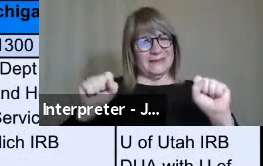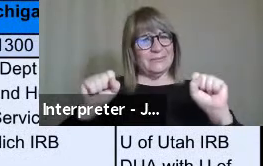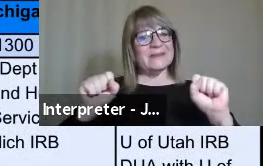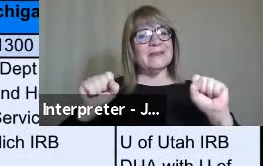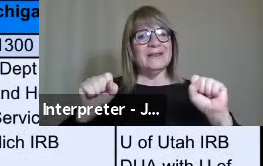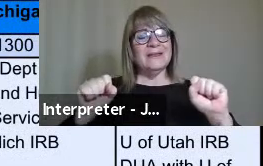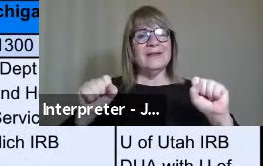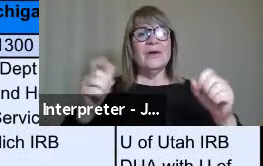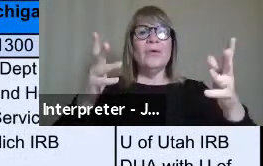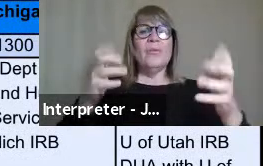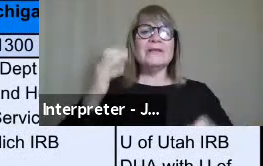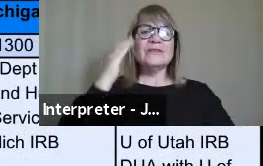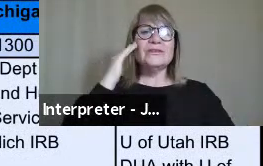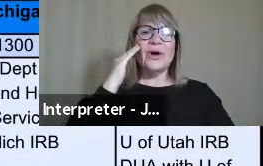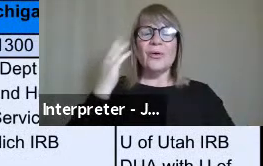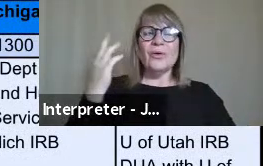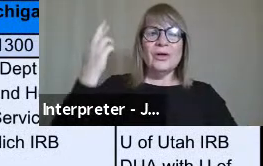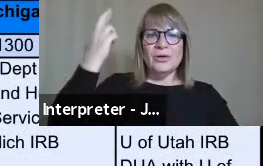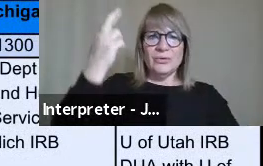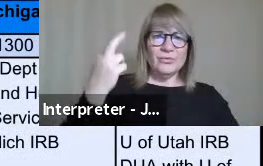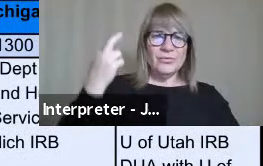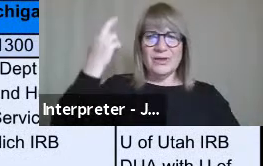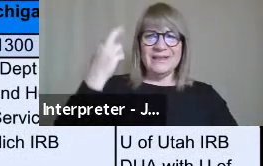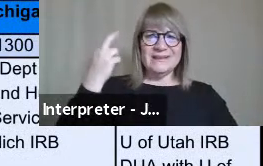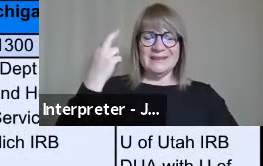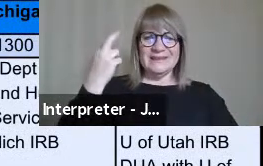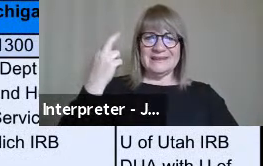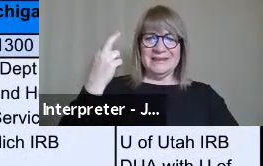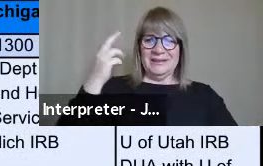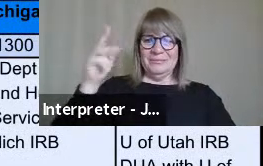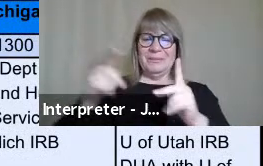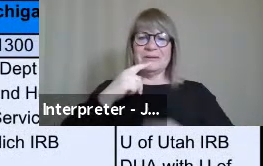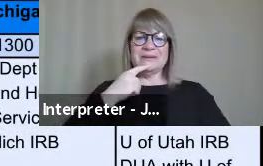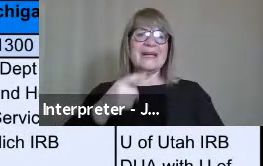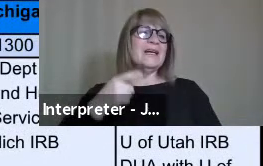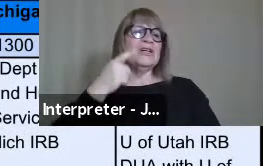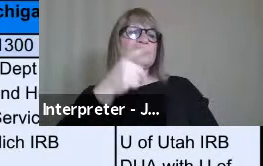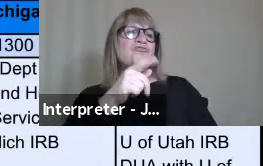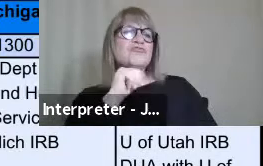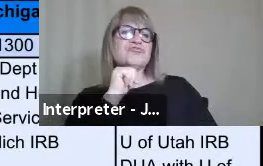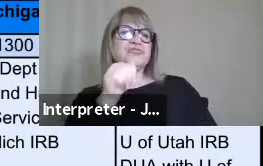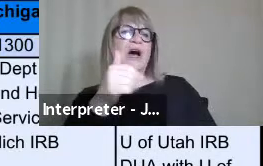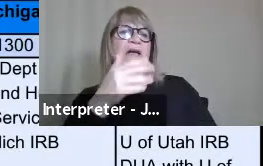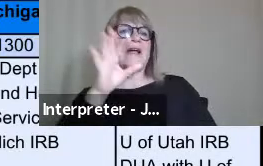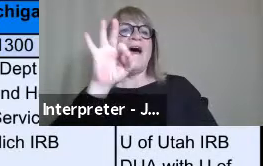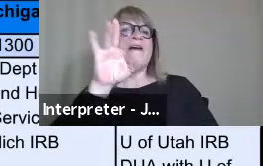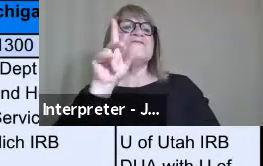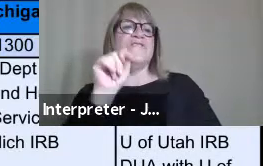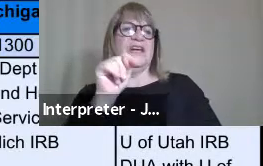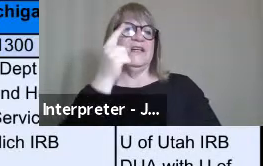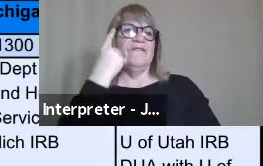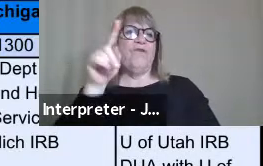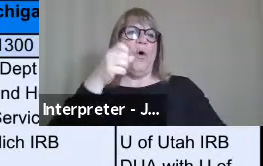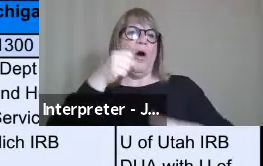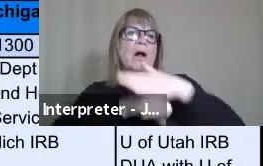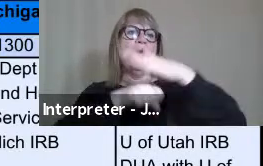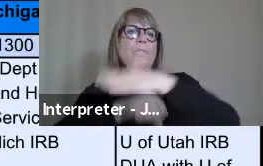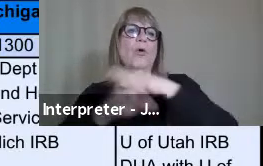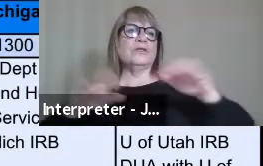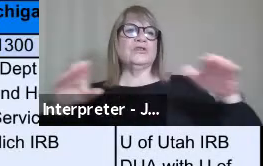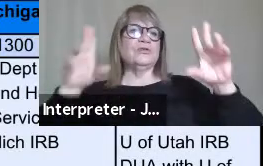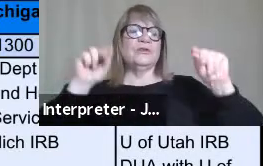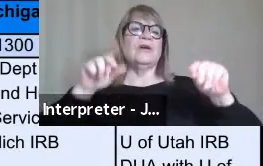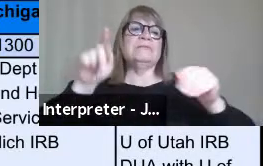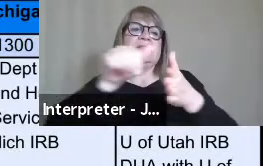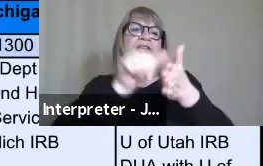the reasons that they were claiming that this person was unfit to reproduce um glimpses of the person's real life